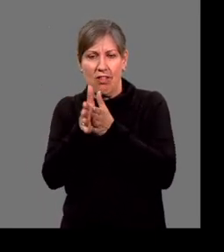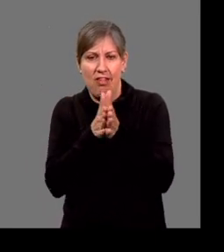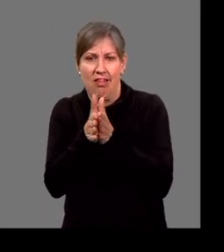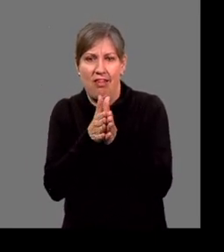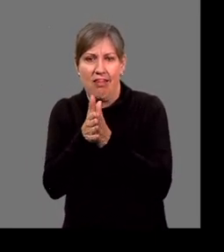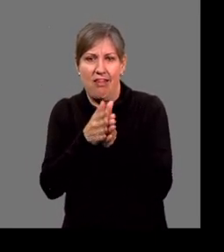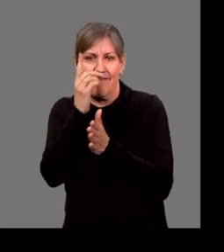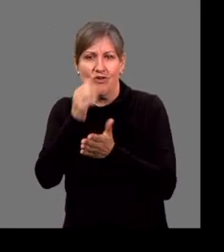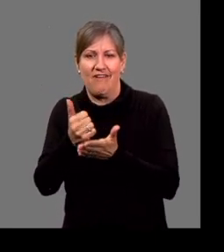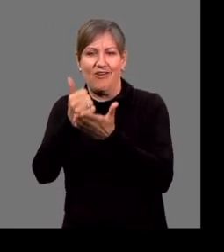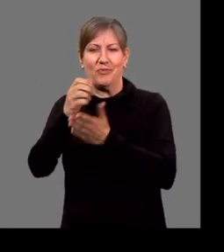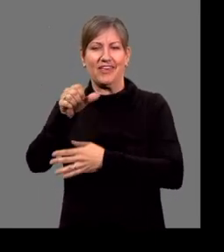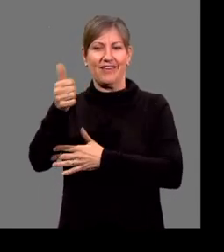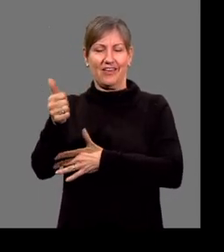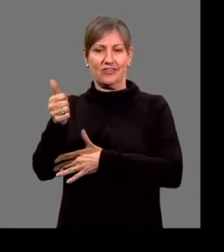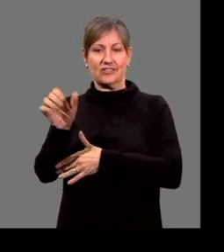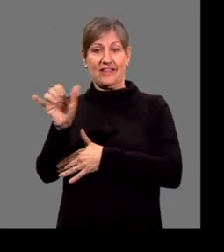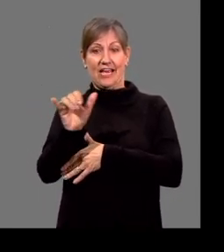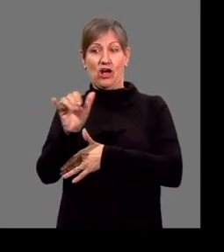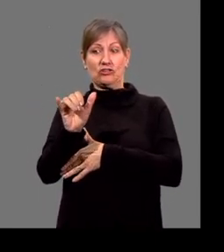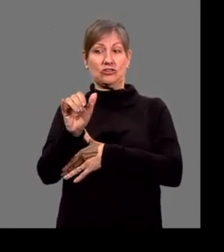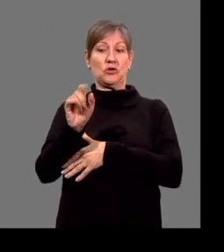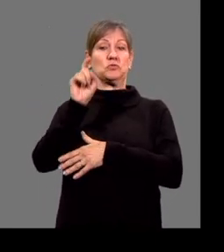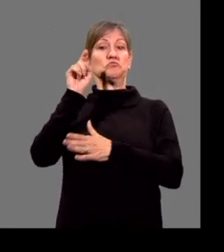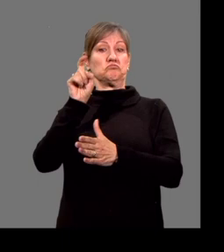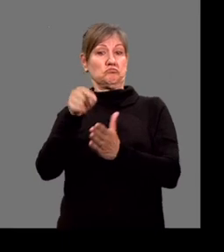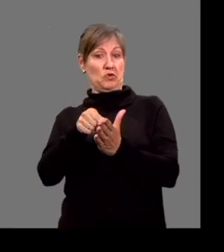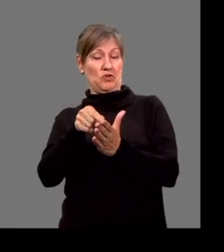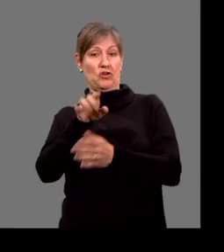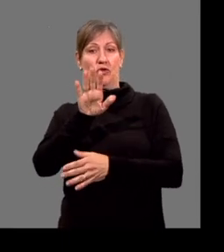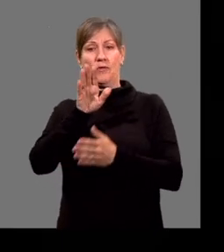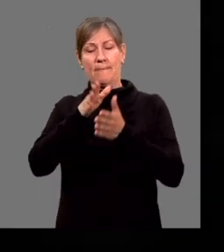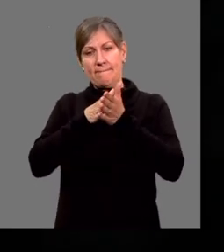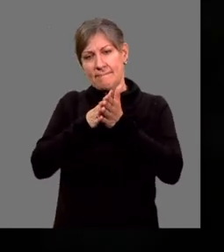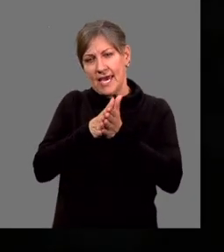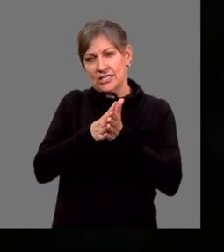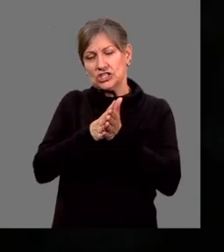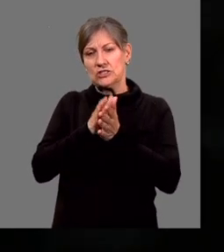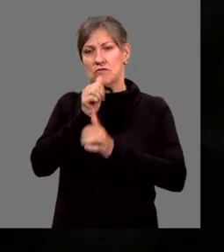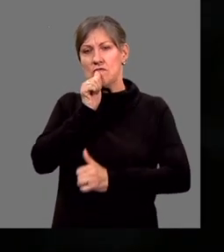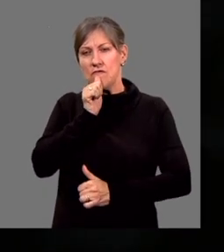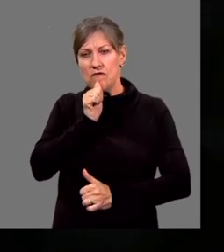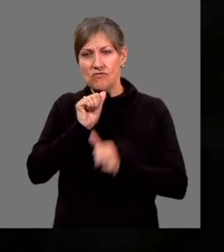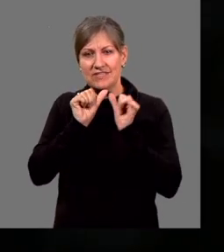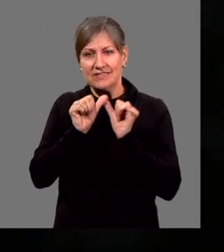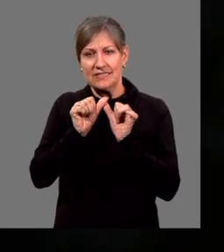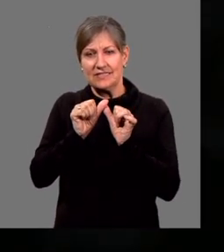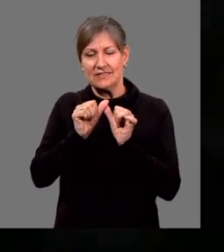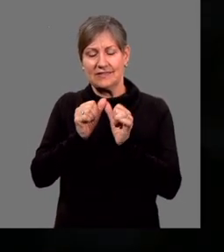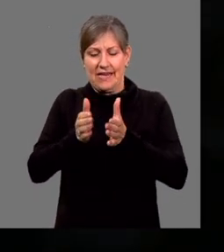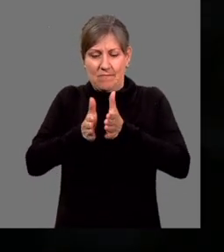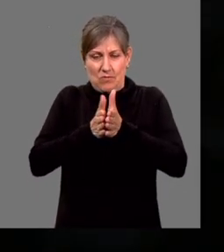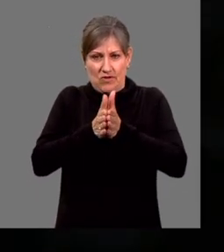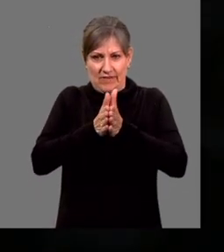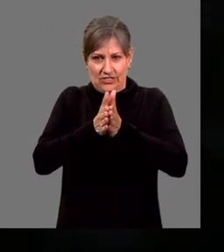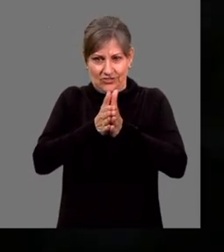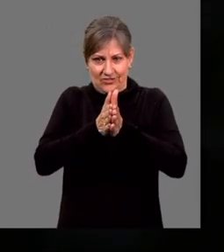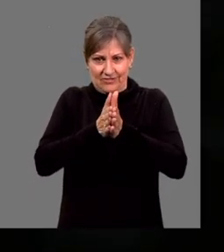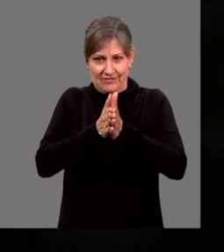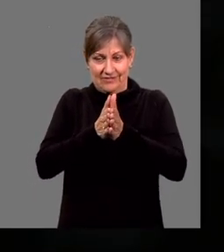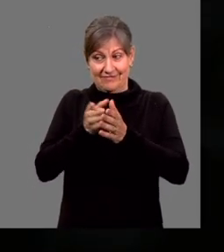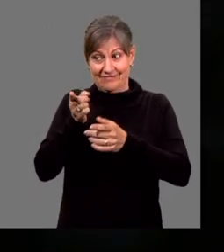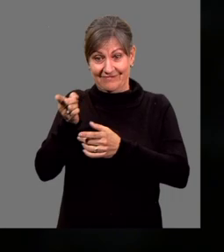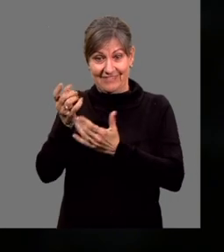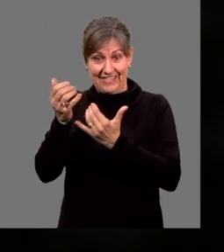for helping others. They also noted her passion, resiliency, and motivation. Angel